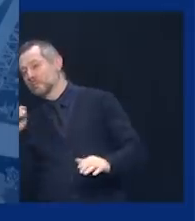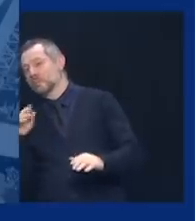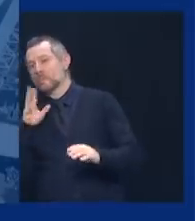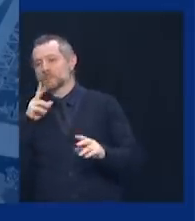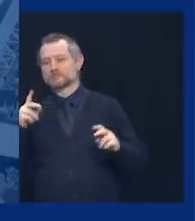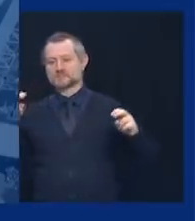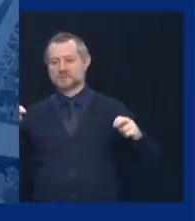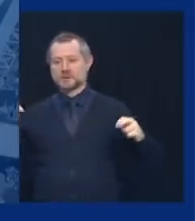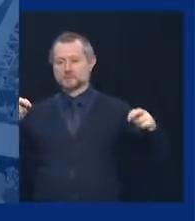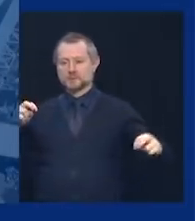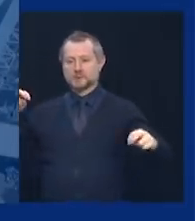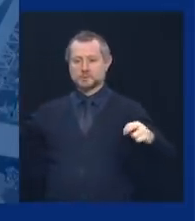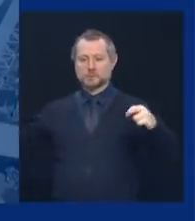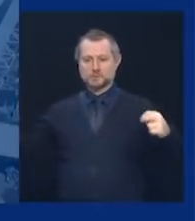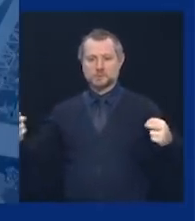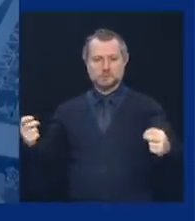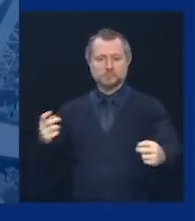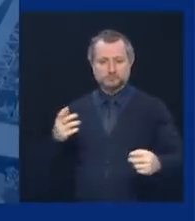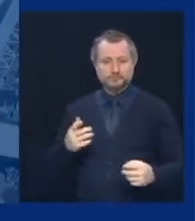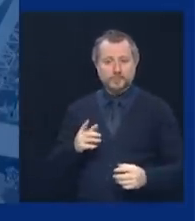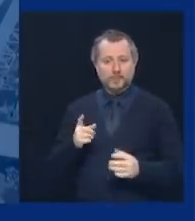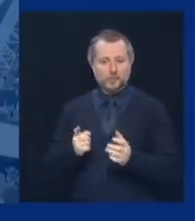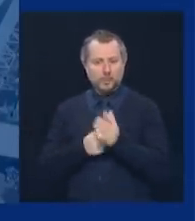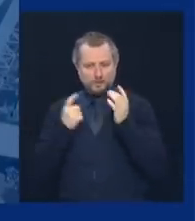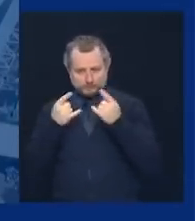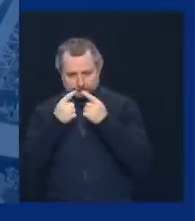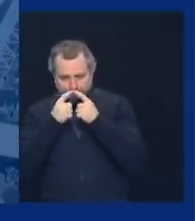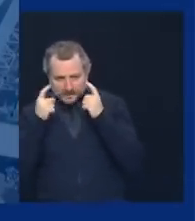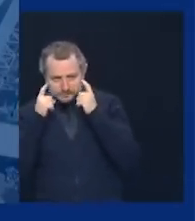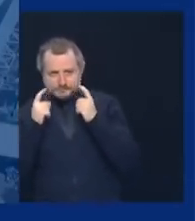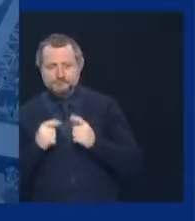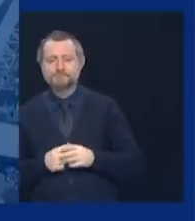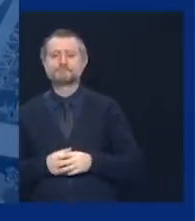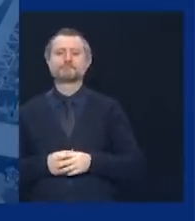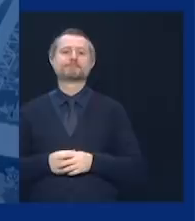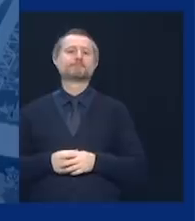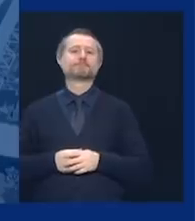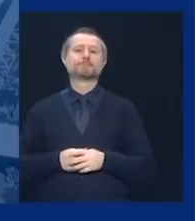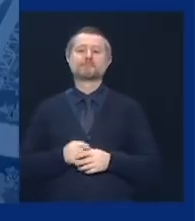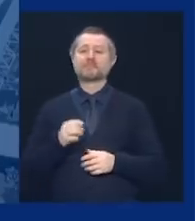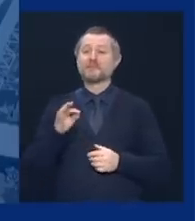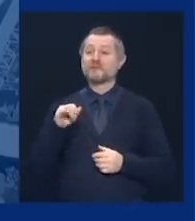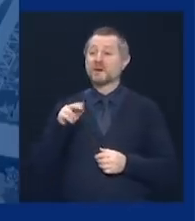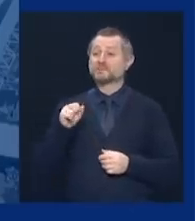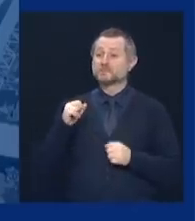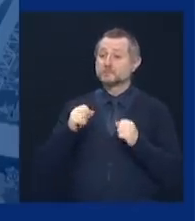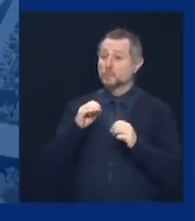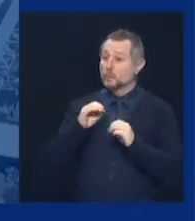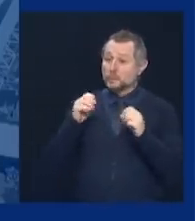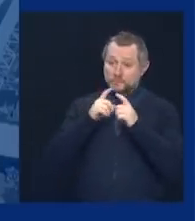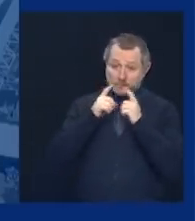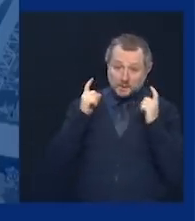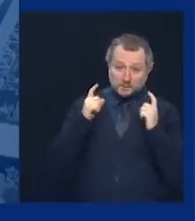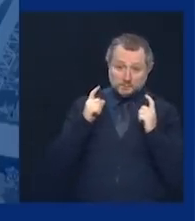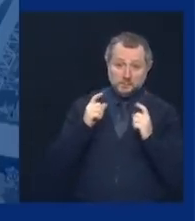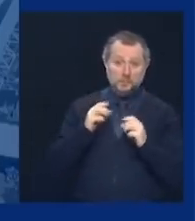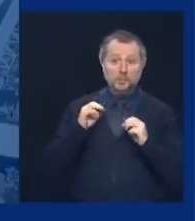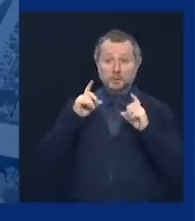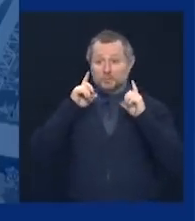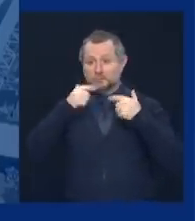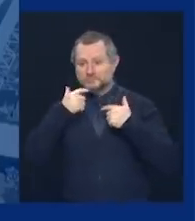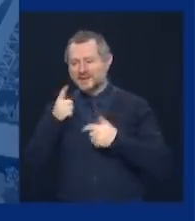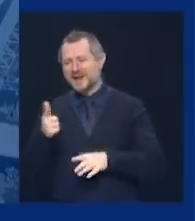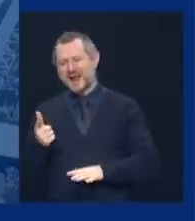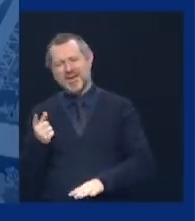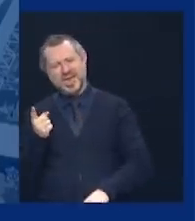stadium. Masks will be required at all times. Fans who are not wearing masks or won't wear masks would be ejected